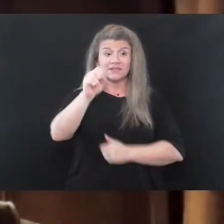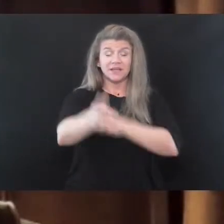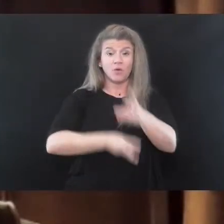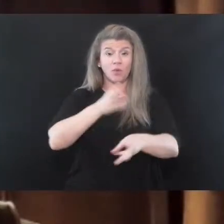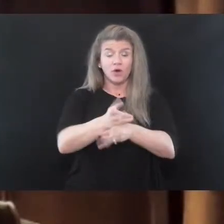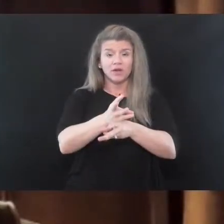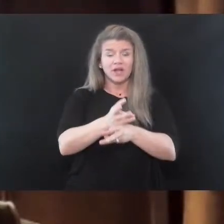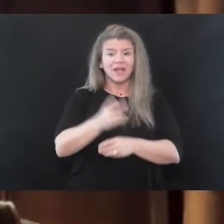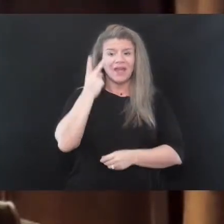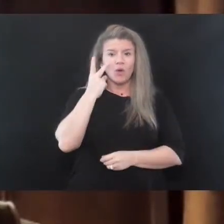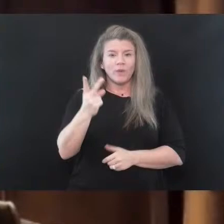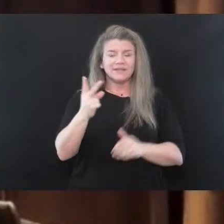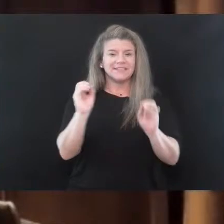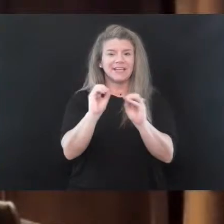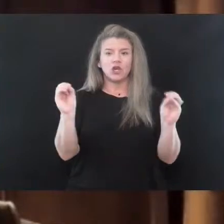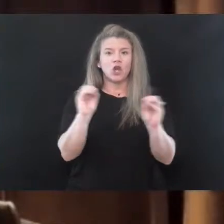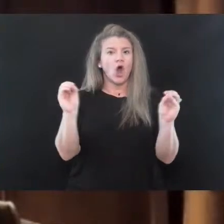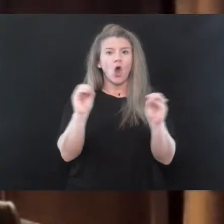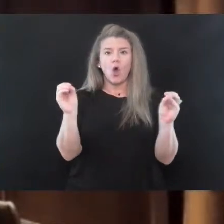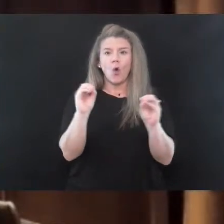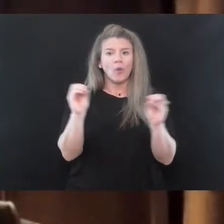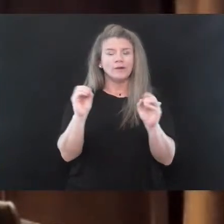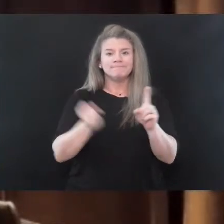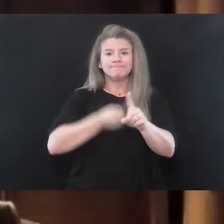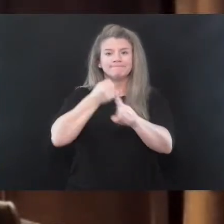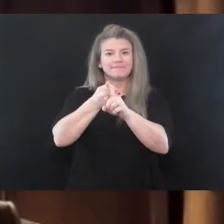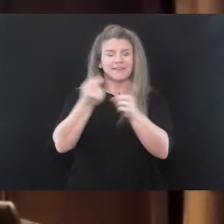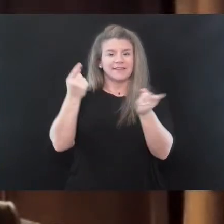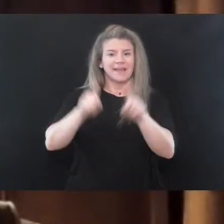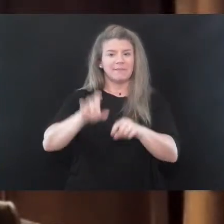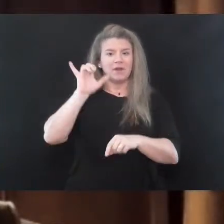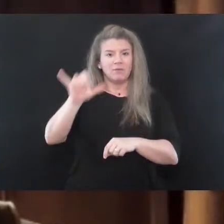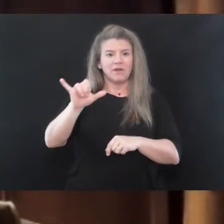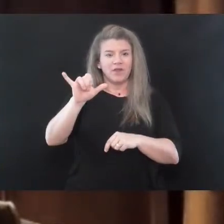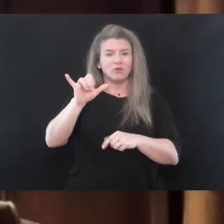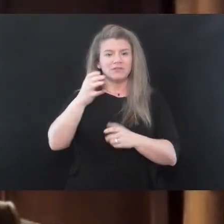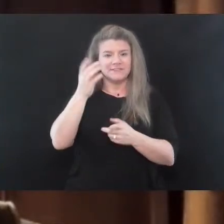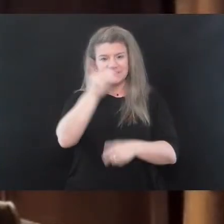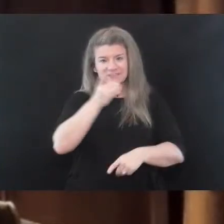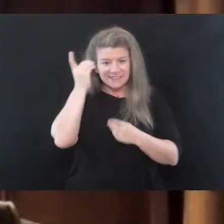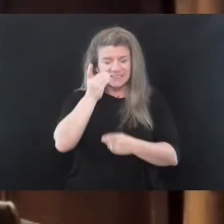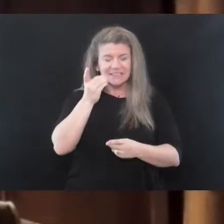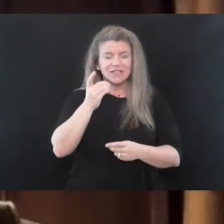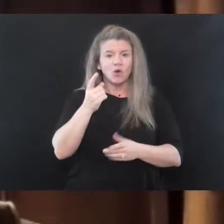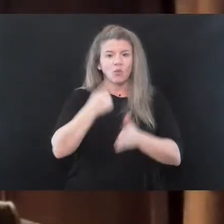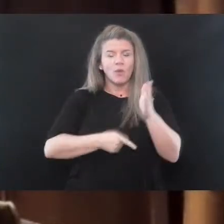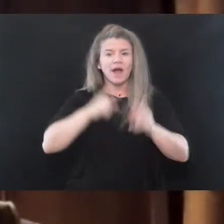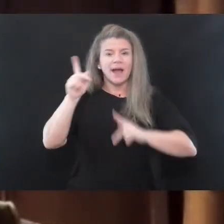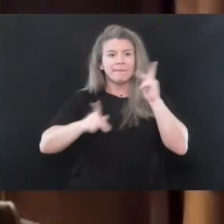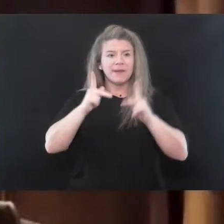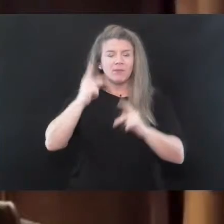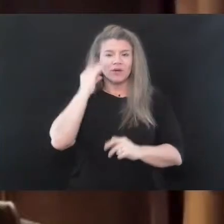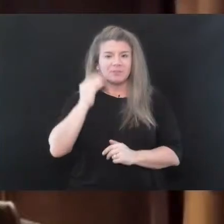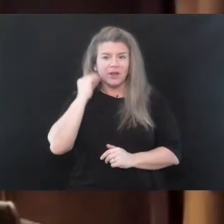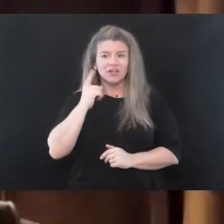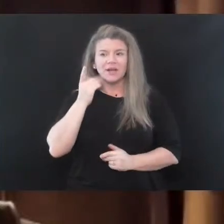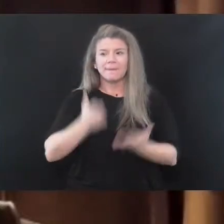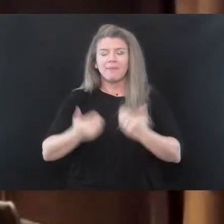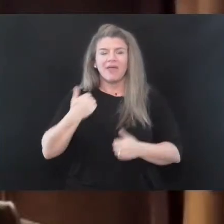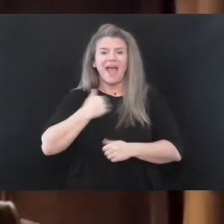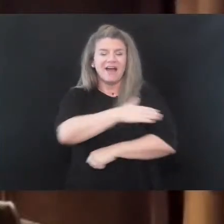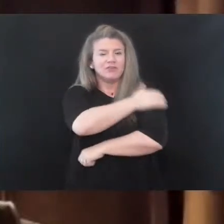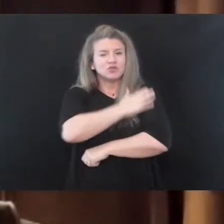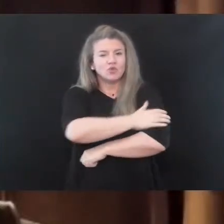see virtually no side effects from these at all, other than what people might experience as a sore arm, or